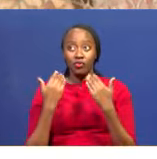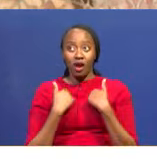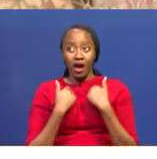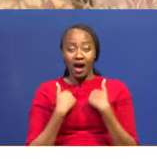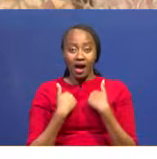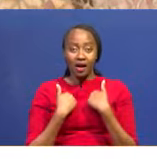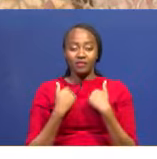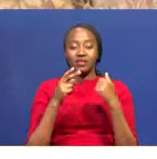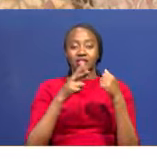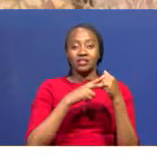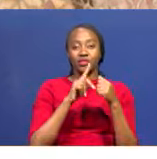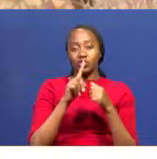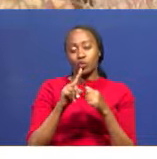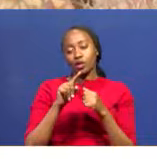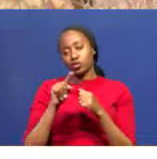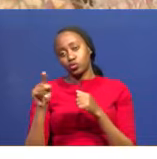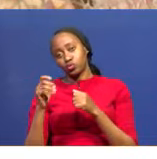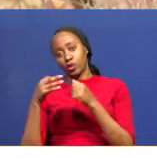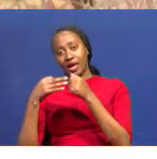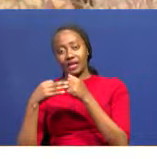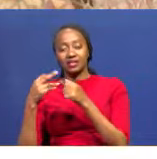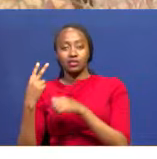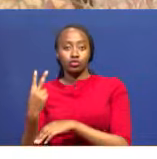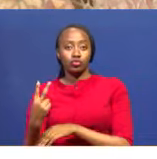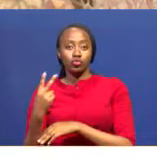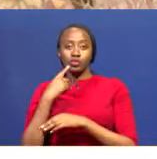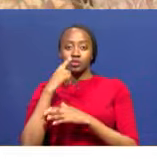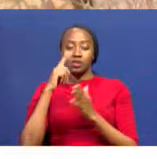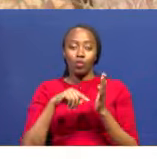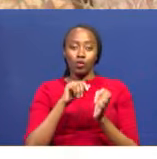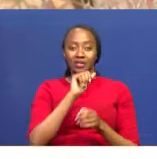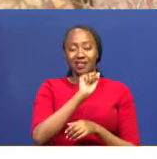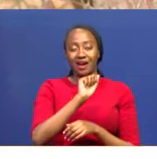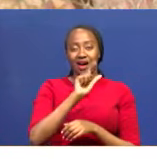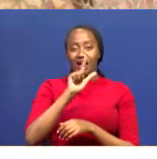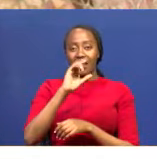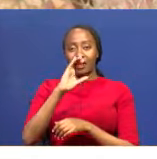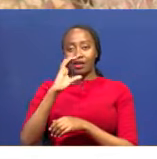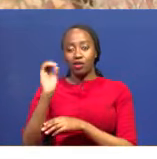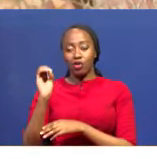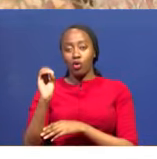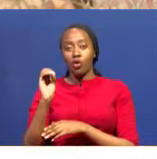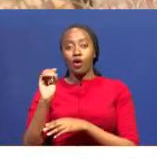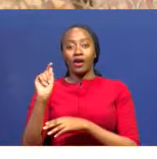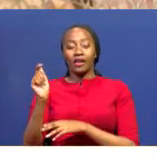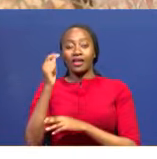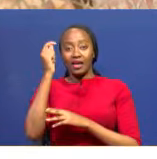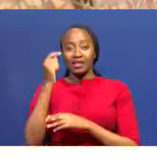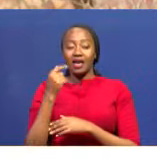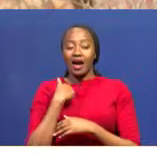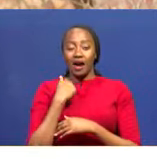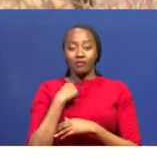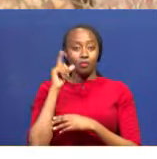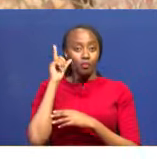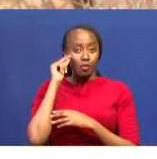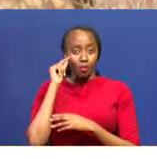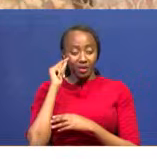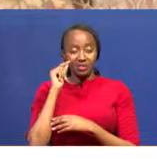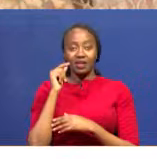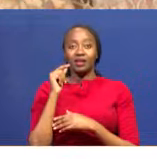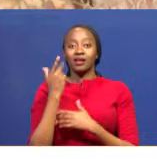71 to 82 as an agency manager of Alico, Kenya, he oversaw insurance branches across Nairobi, Mombasa, Kisumu,